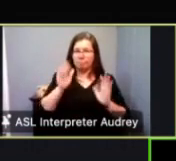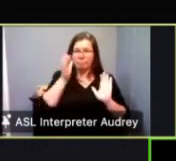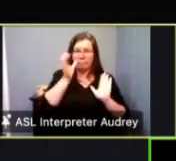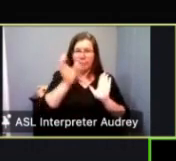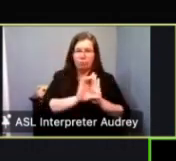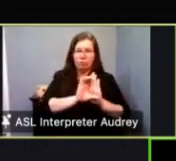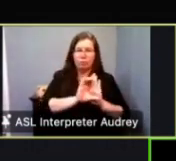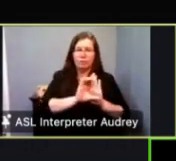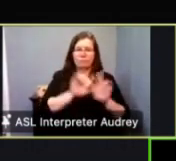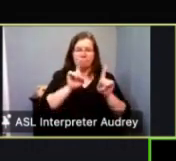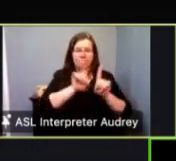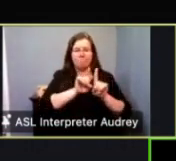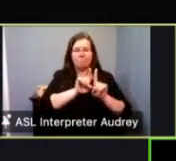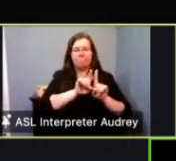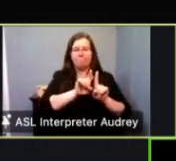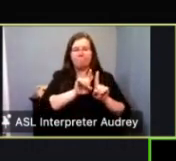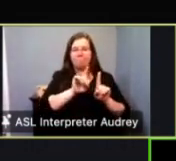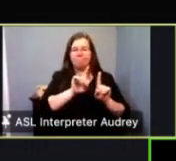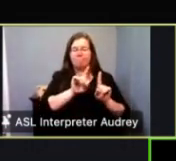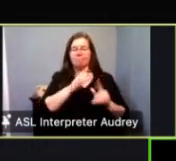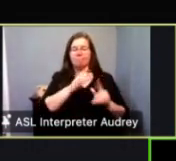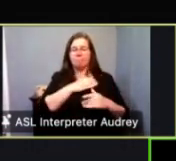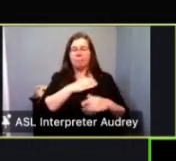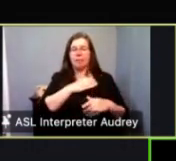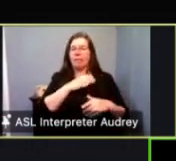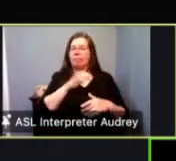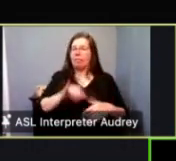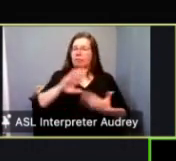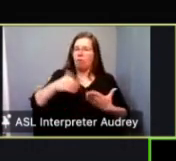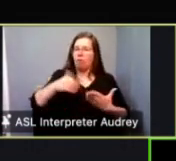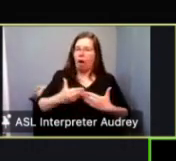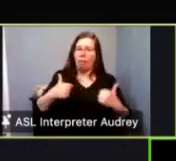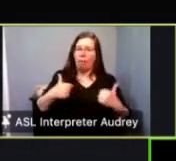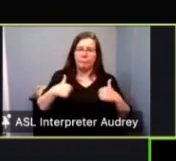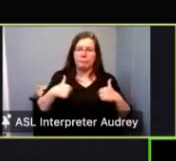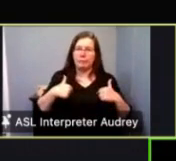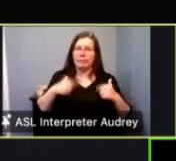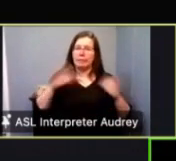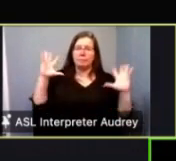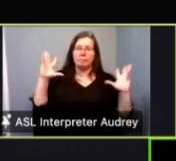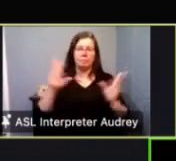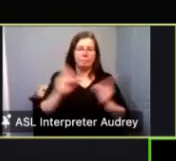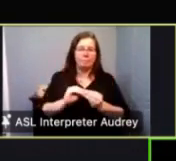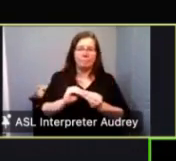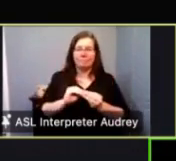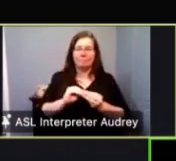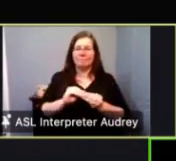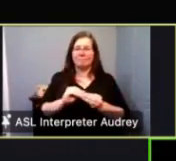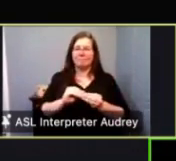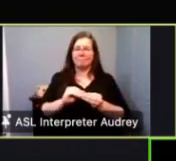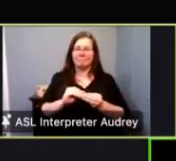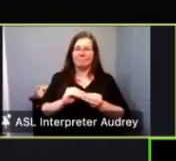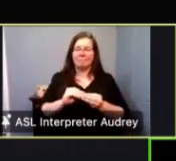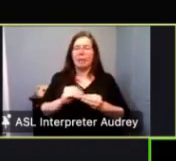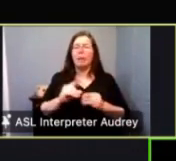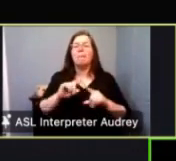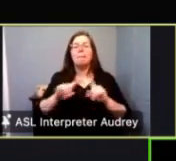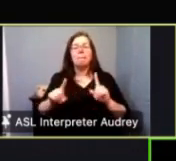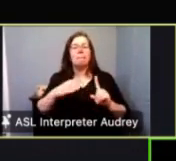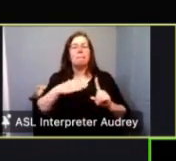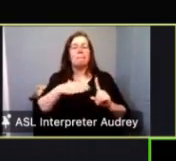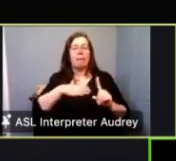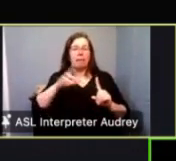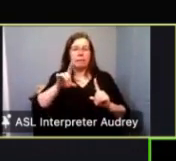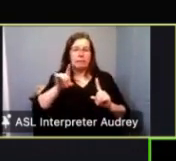all this makes up me. I wouldn't be any less or any more than what my disability and